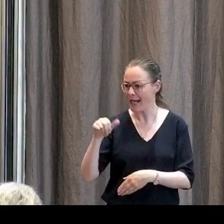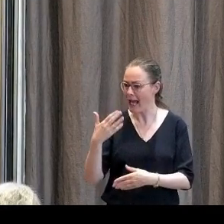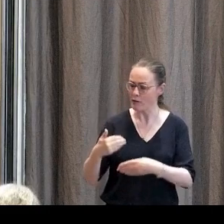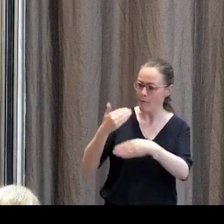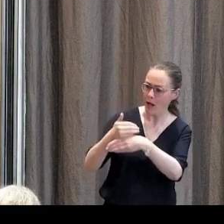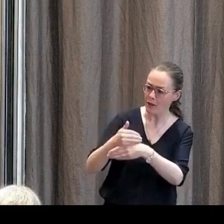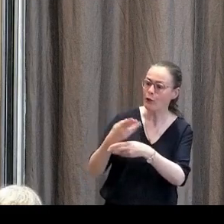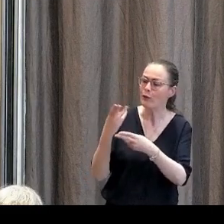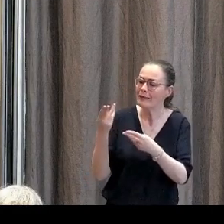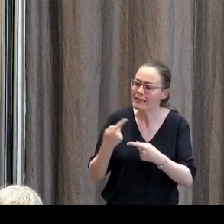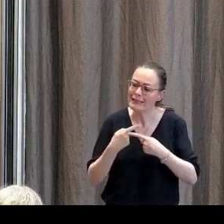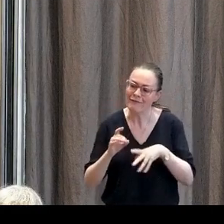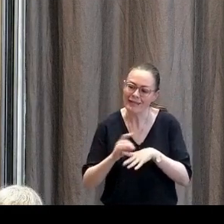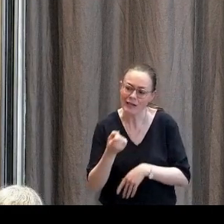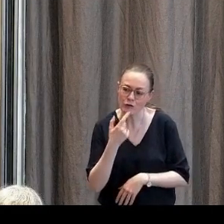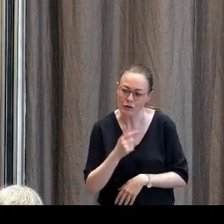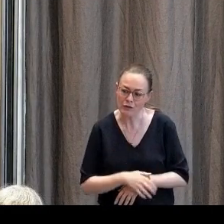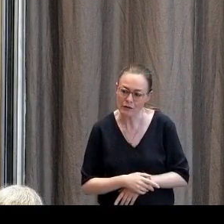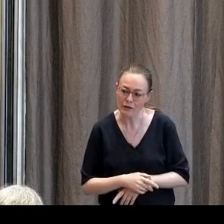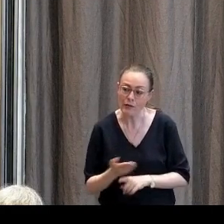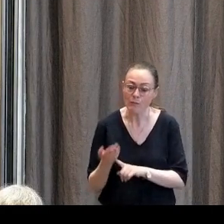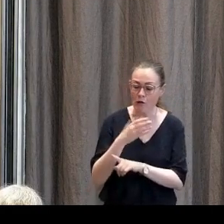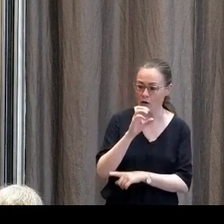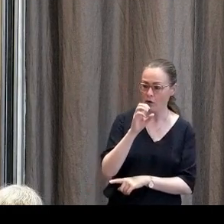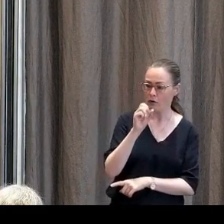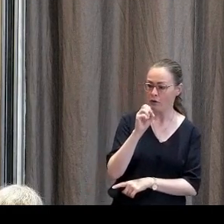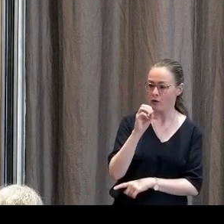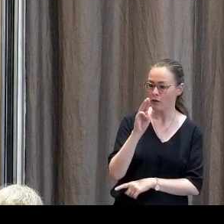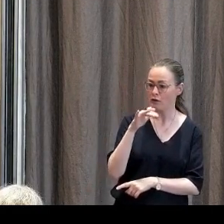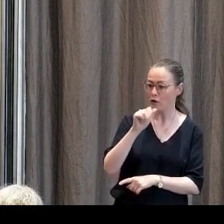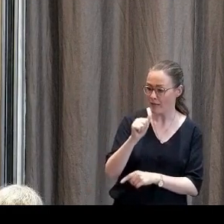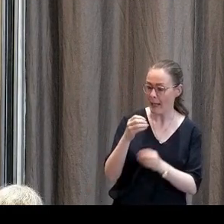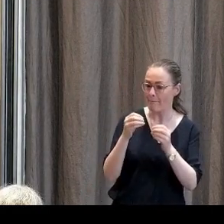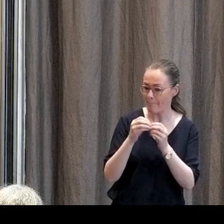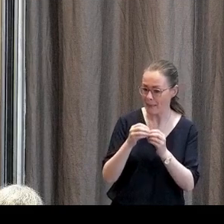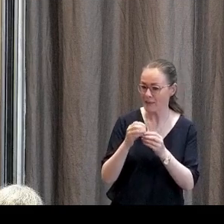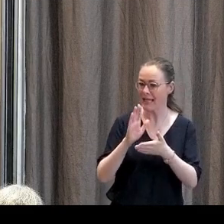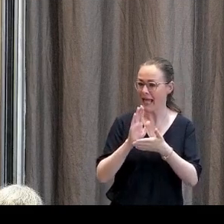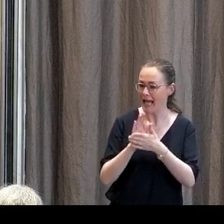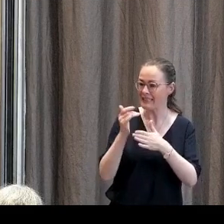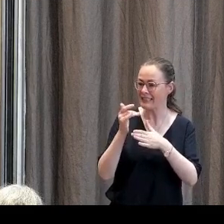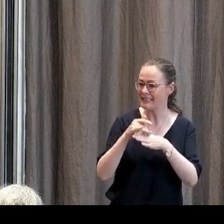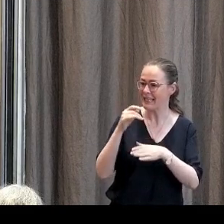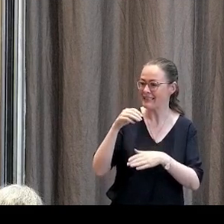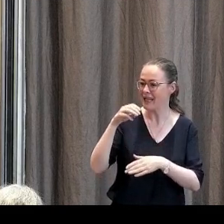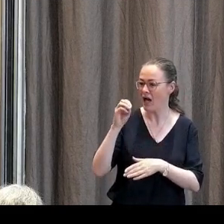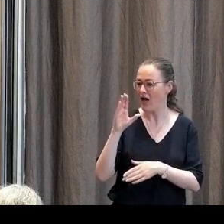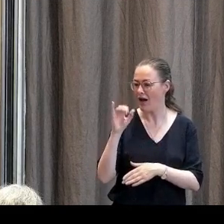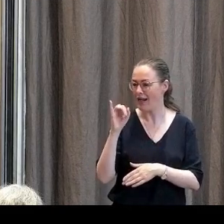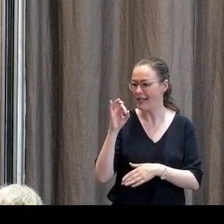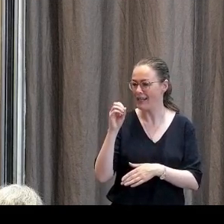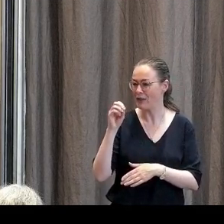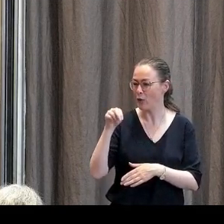completely different type of drug. And earlier, Sophia mentioned antisense oligonucleotides, right? If you didn't know what that